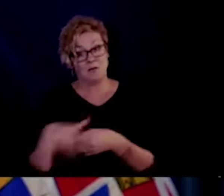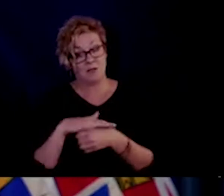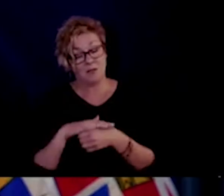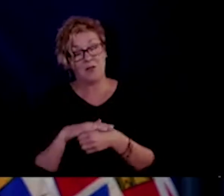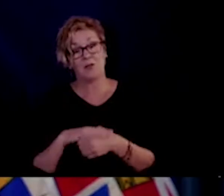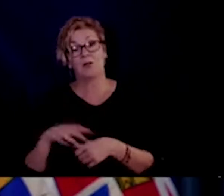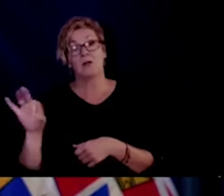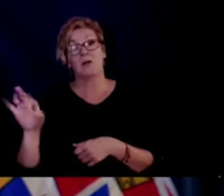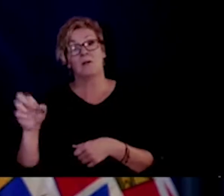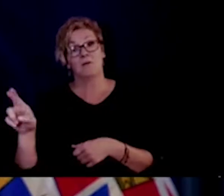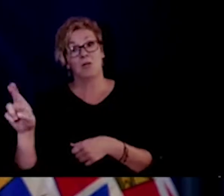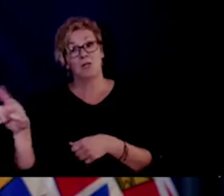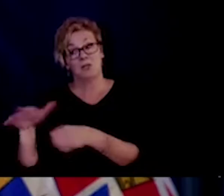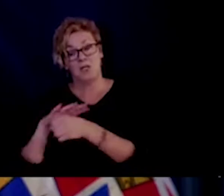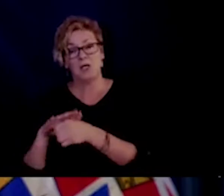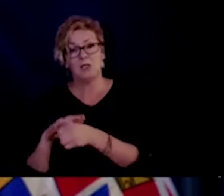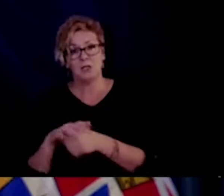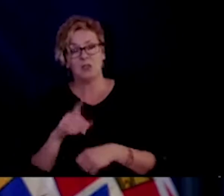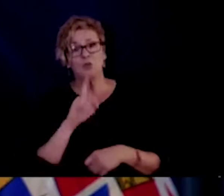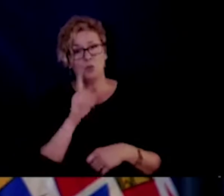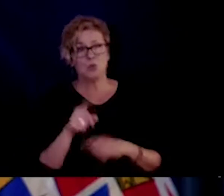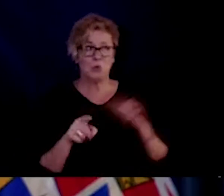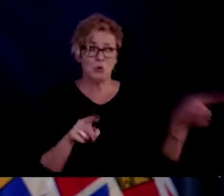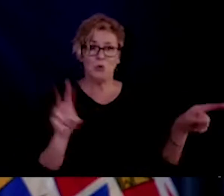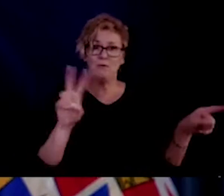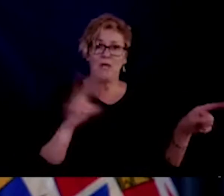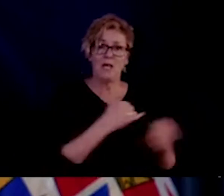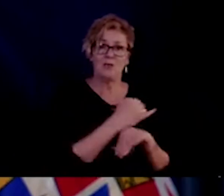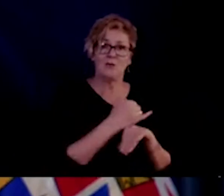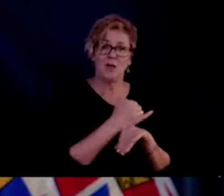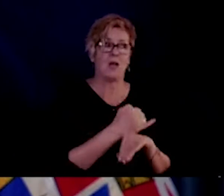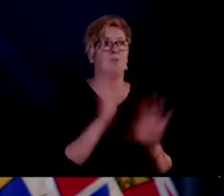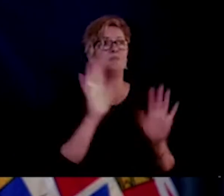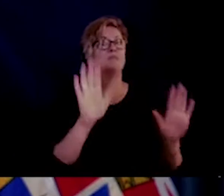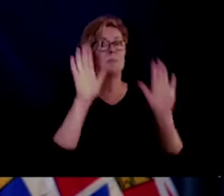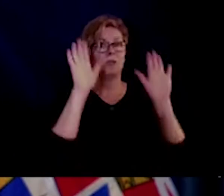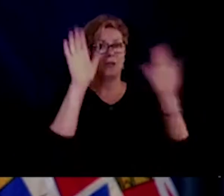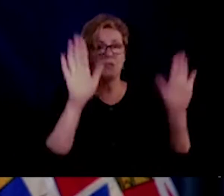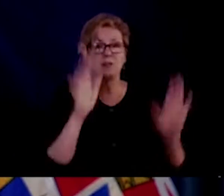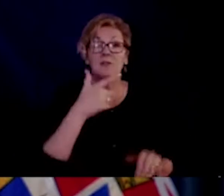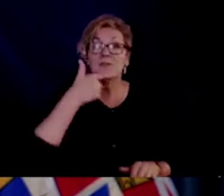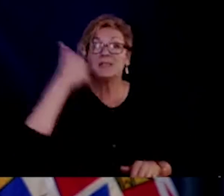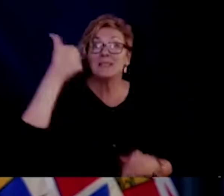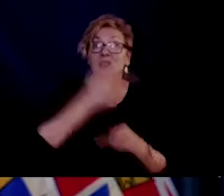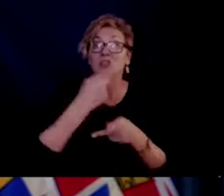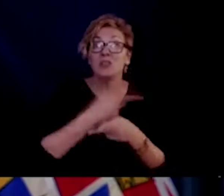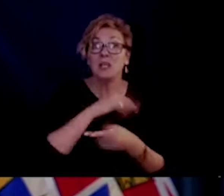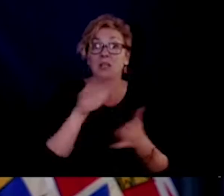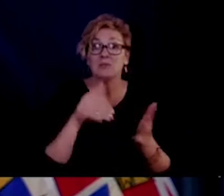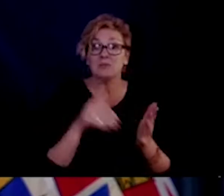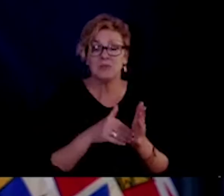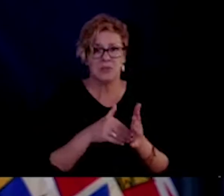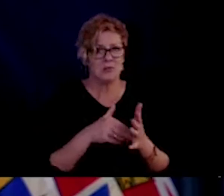long-term care homes here on the island. But it doesn't change the fact that if we have a large gathering and people are coming from other parts of